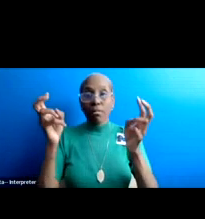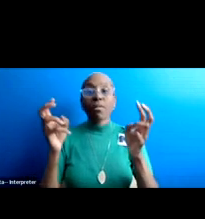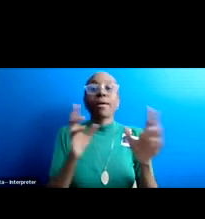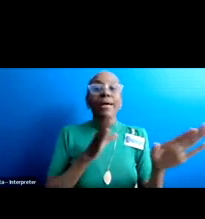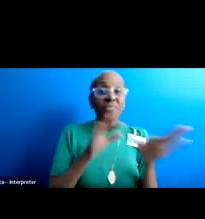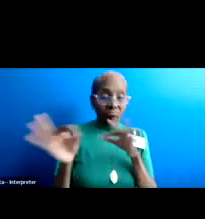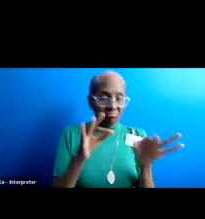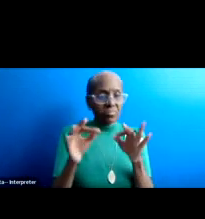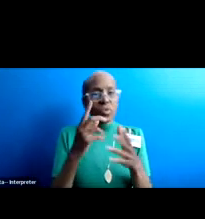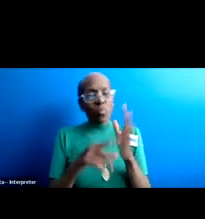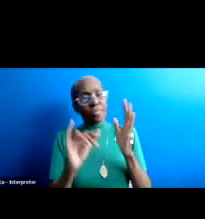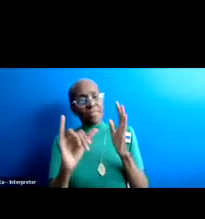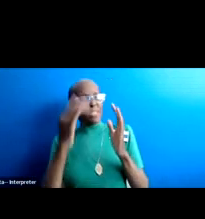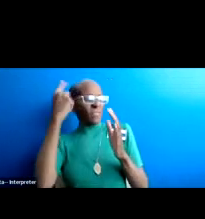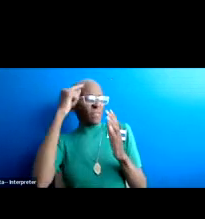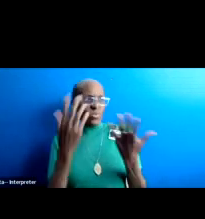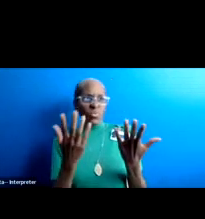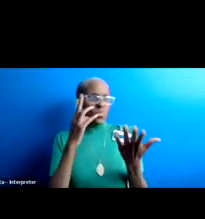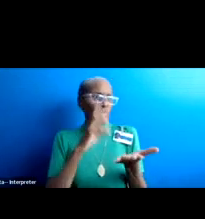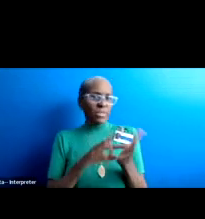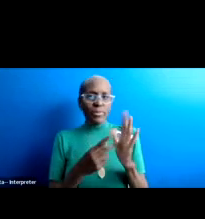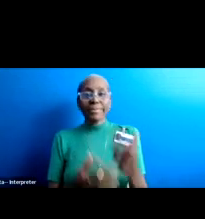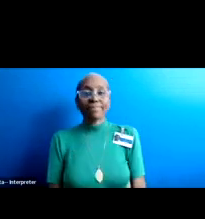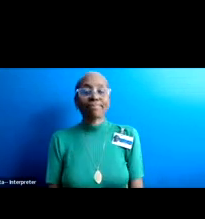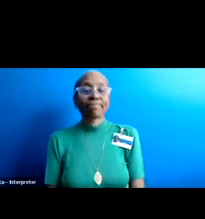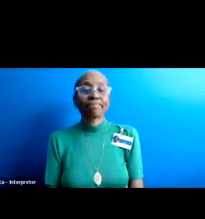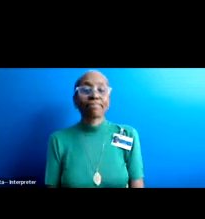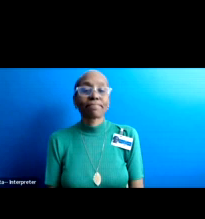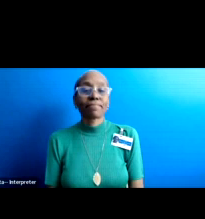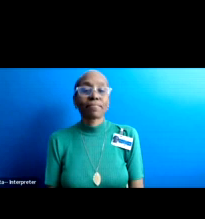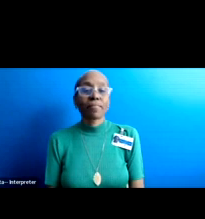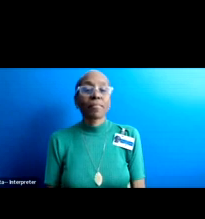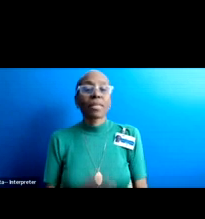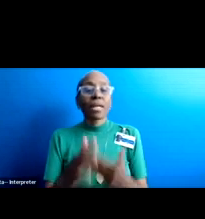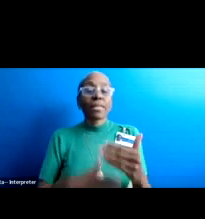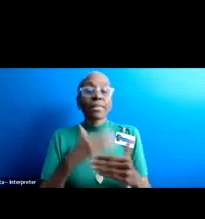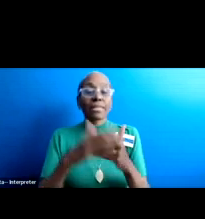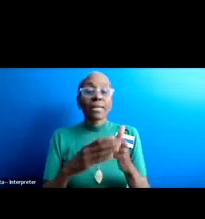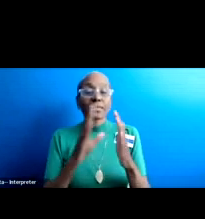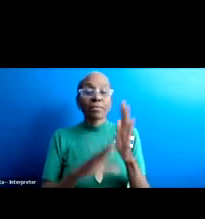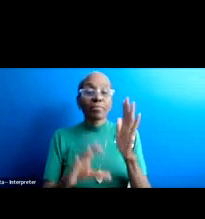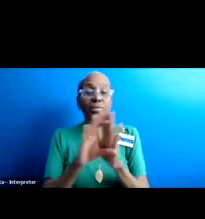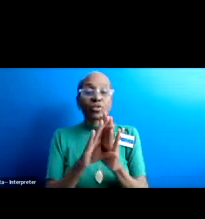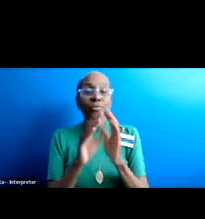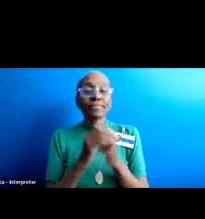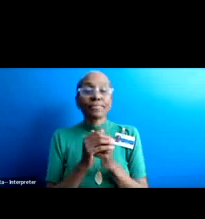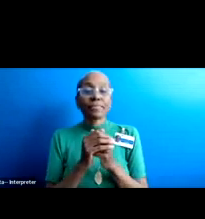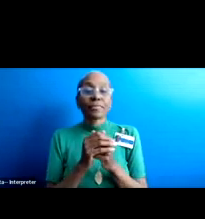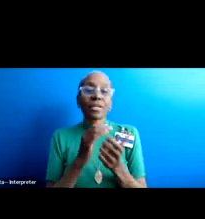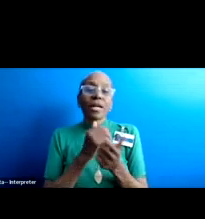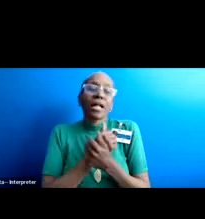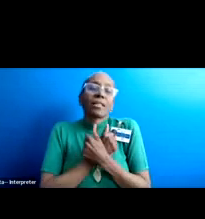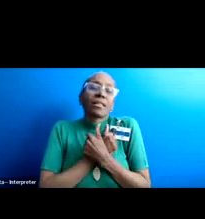on what the image is even there for. What's the purpose? Our next image, I love me